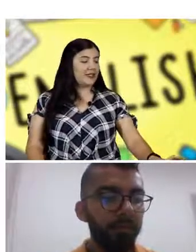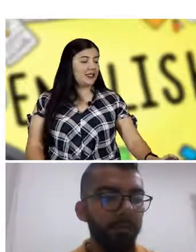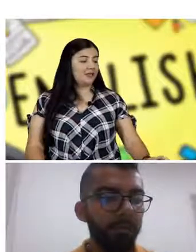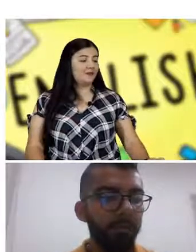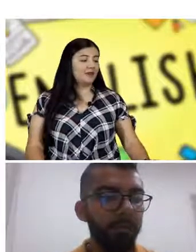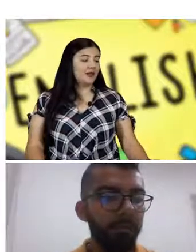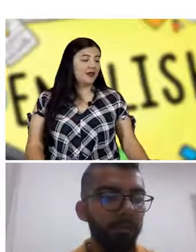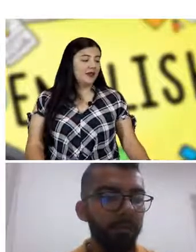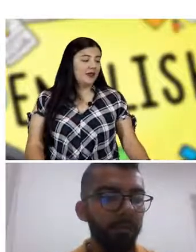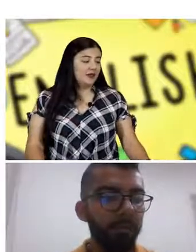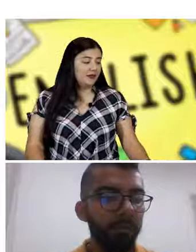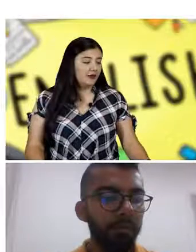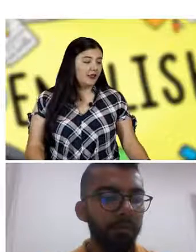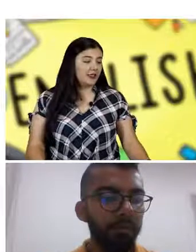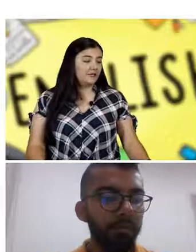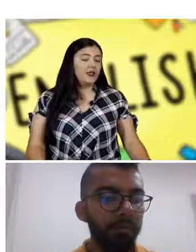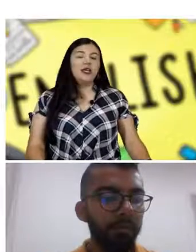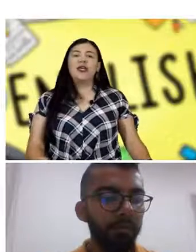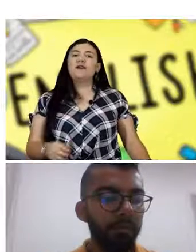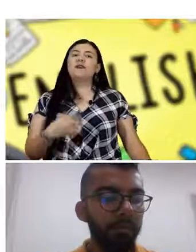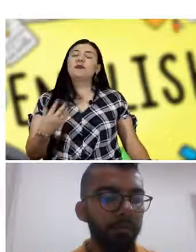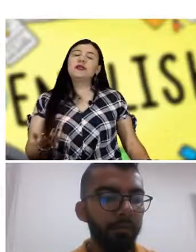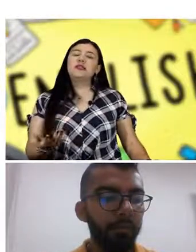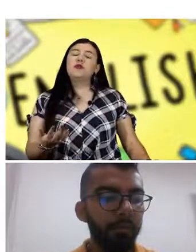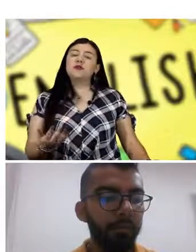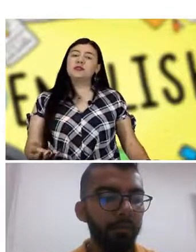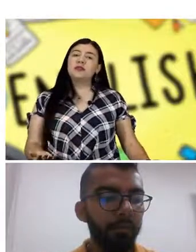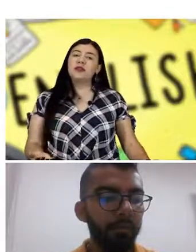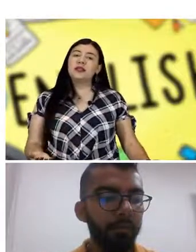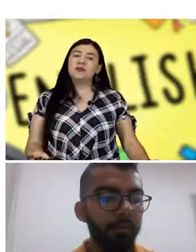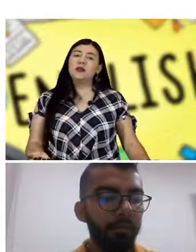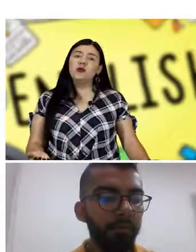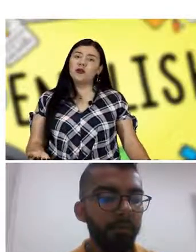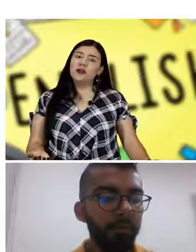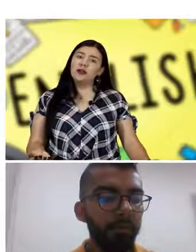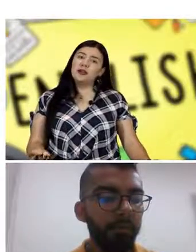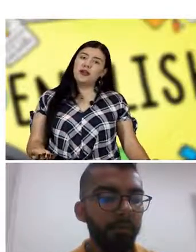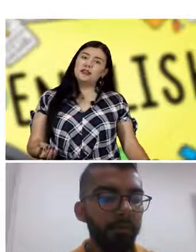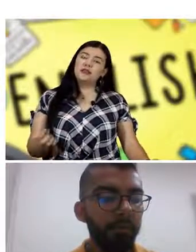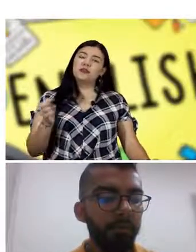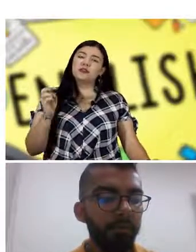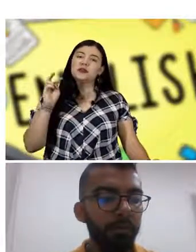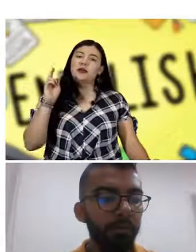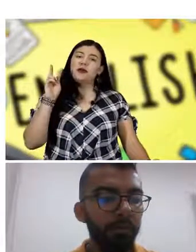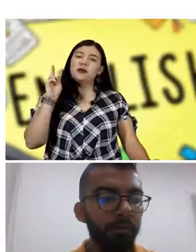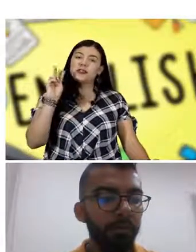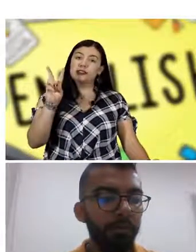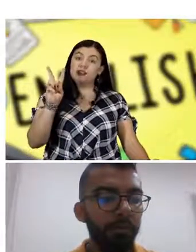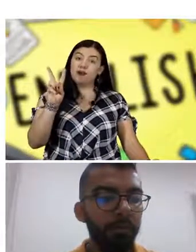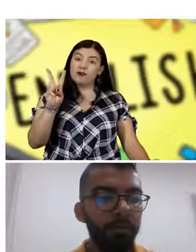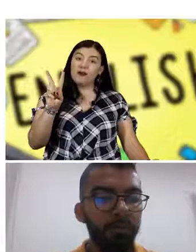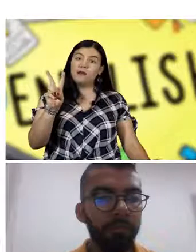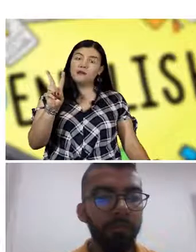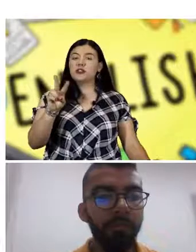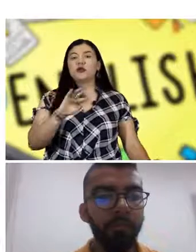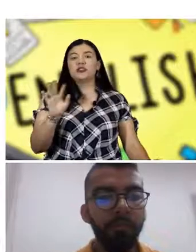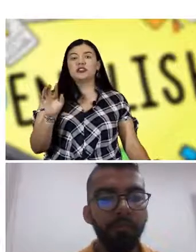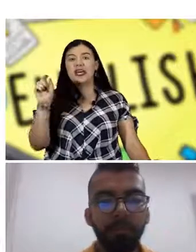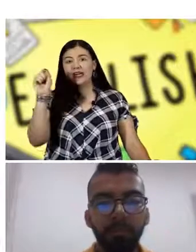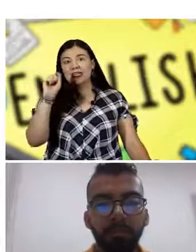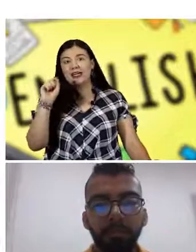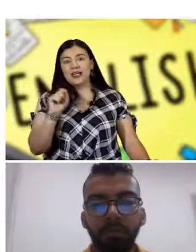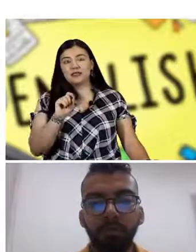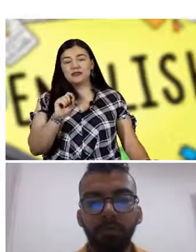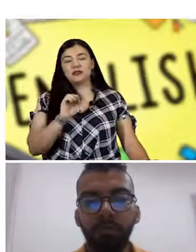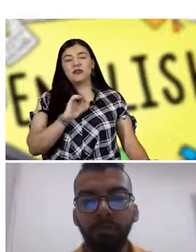good. Knee. Okay. If we want to make it plural, yes, if we want to talk about the two of them, so we